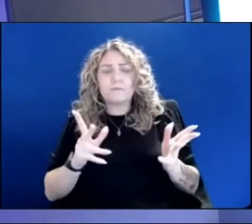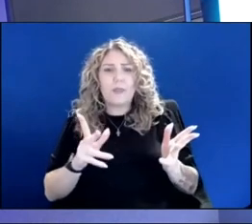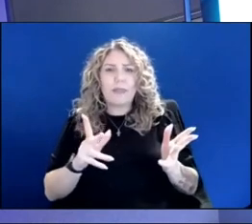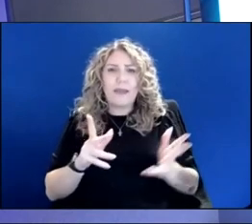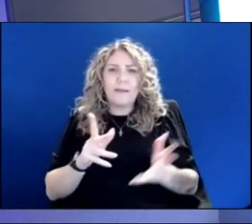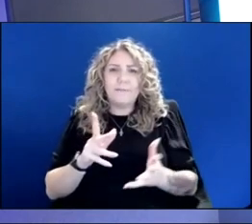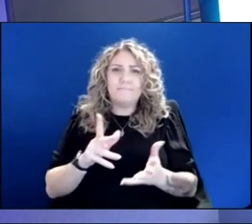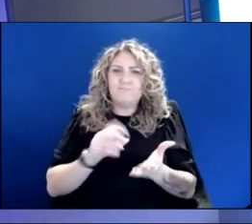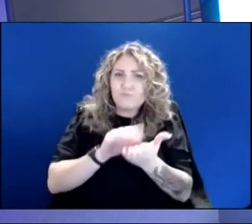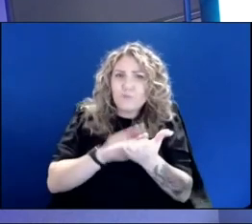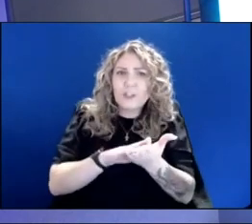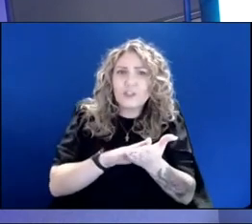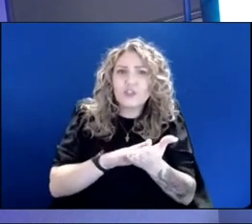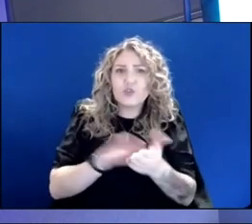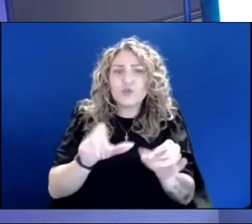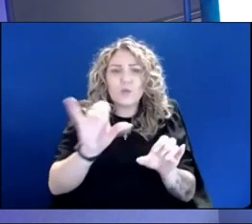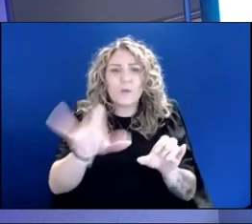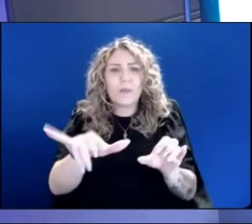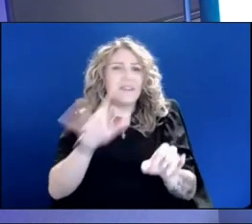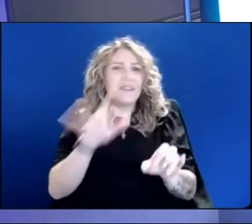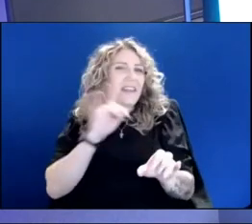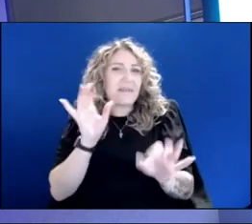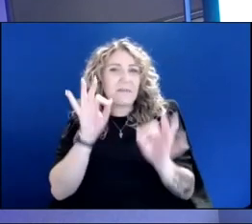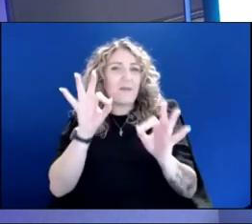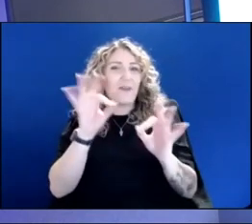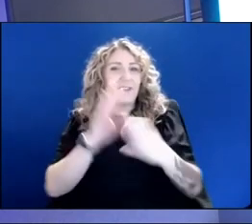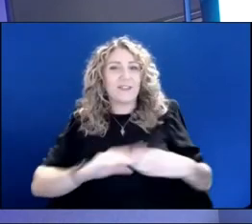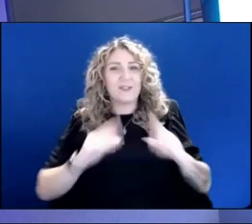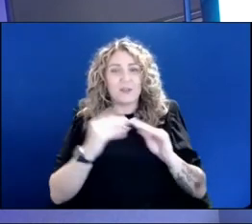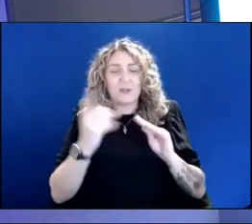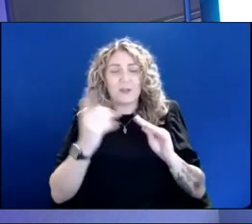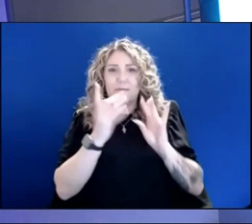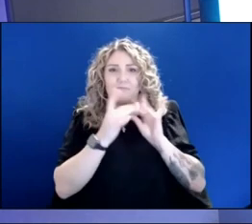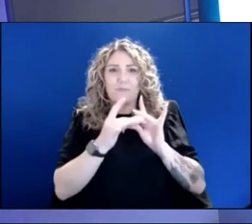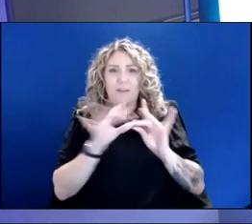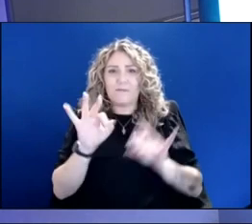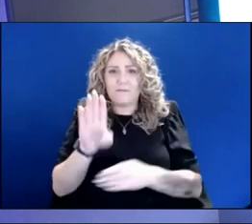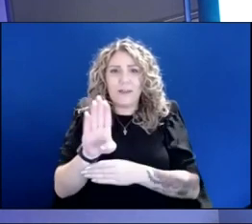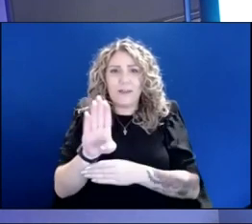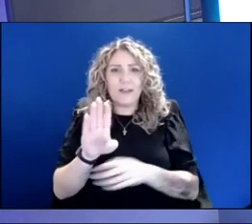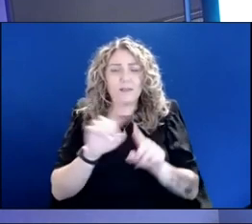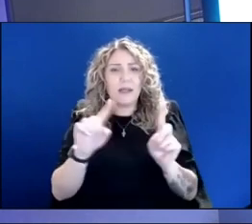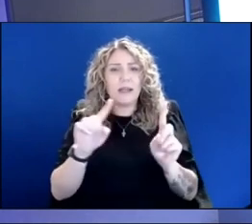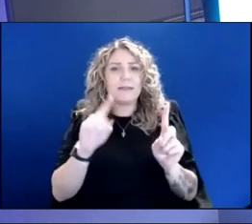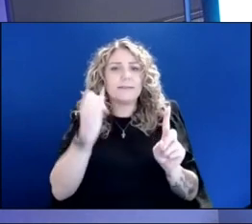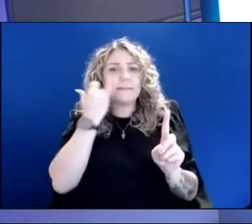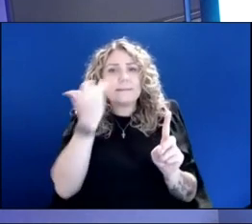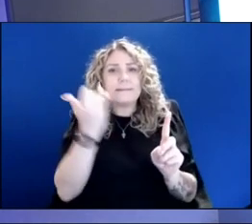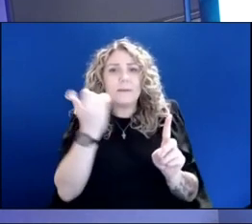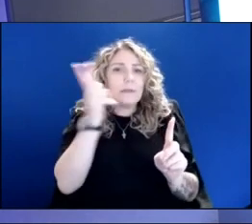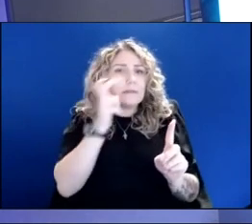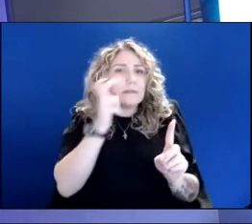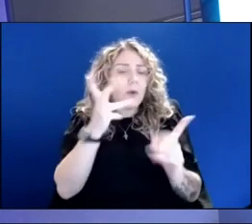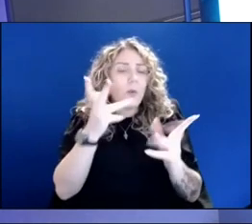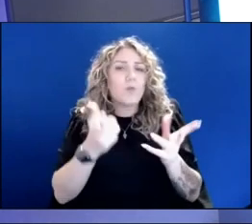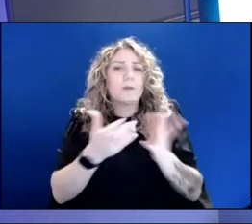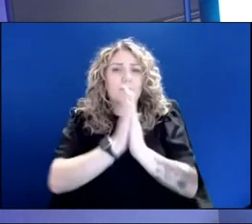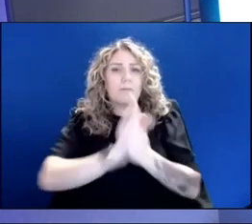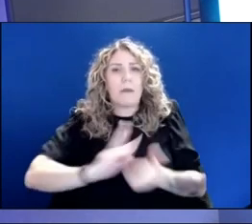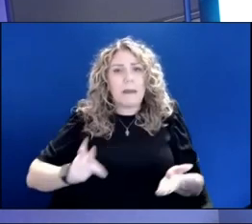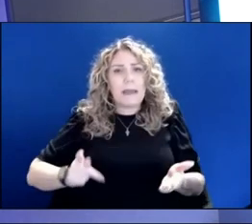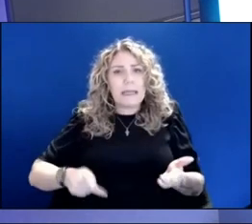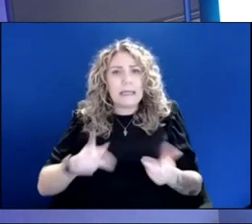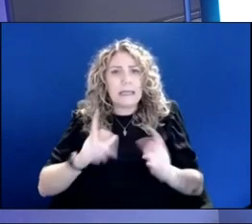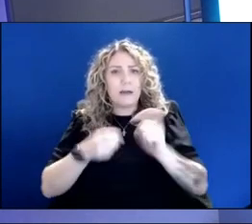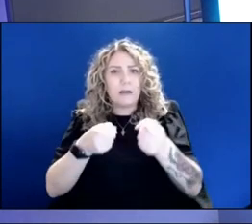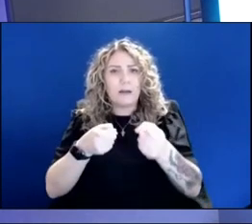like kind of almost the perfect story where somebody connected on Facebook, but if somebody's listening to this and wants to become a kidney donor, wants to be put on a